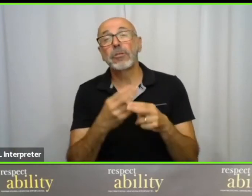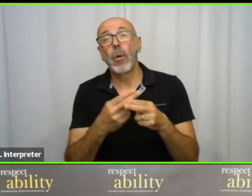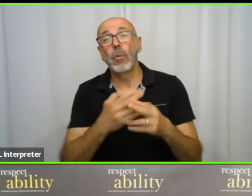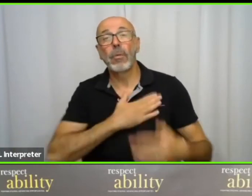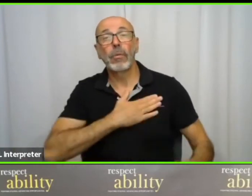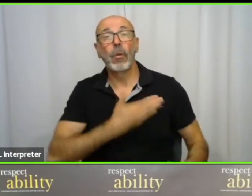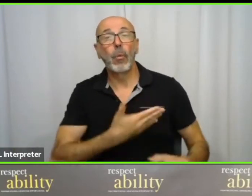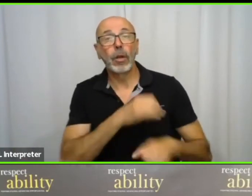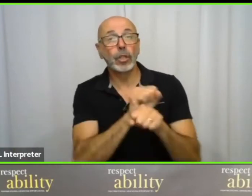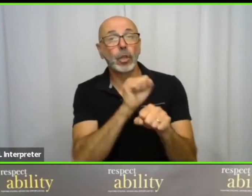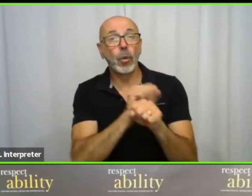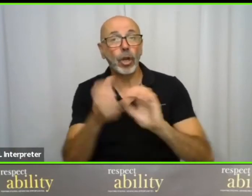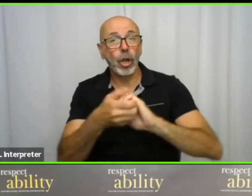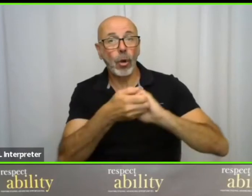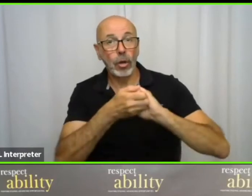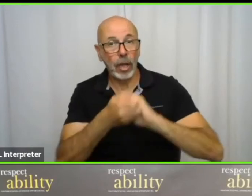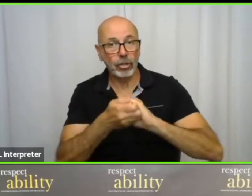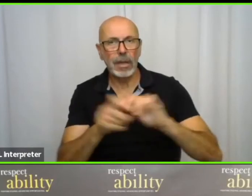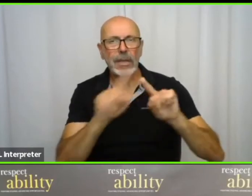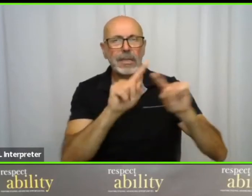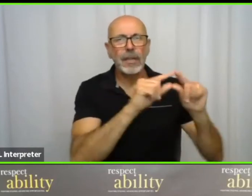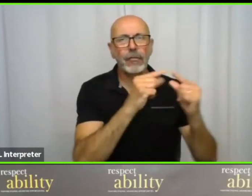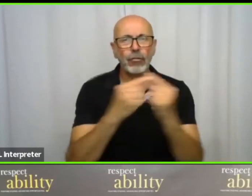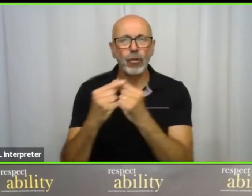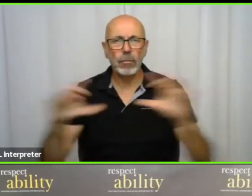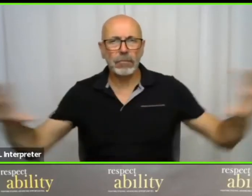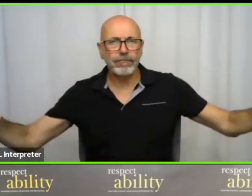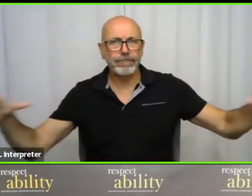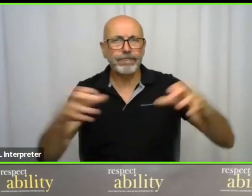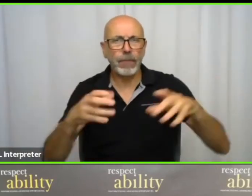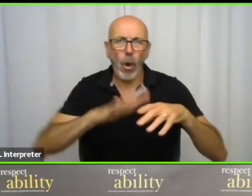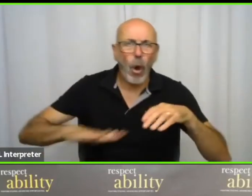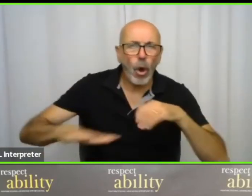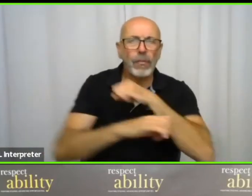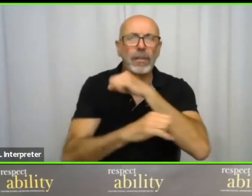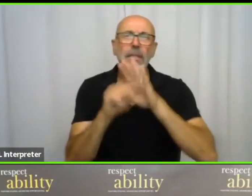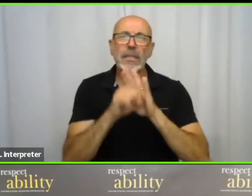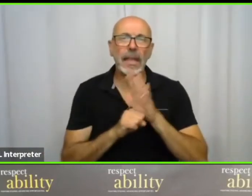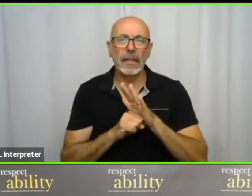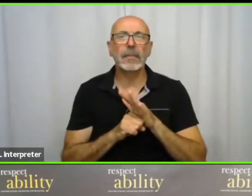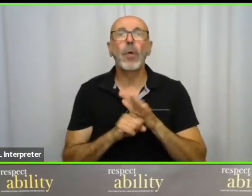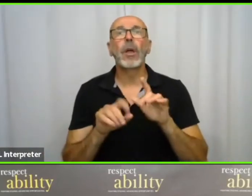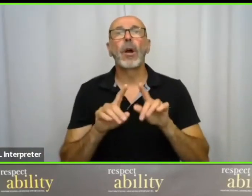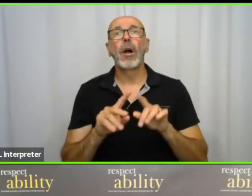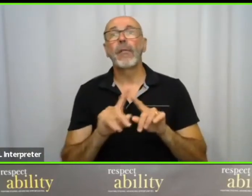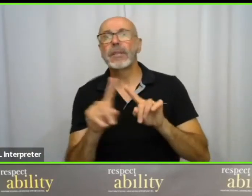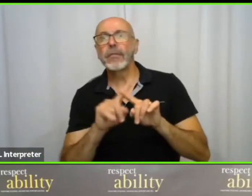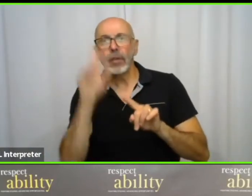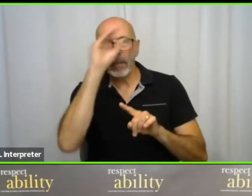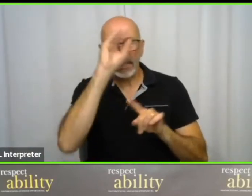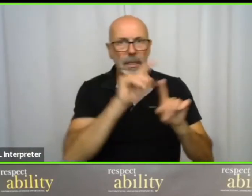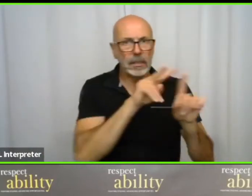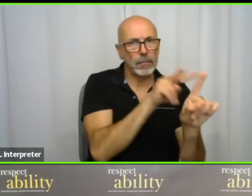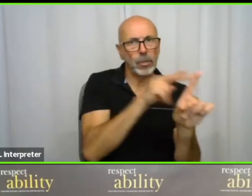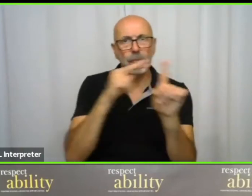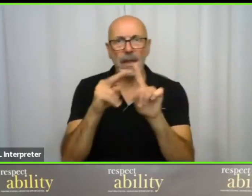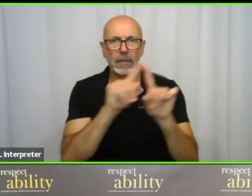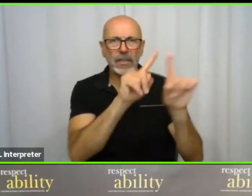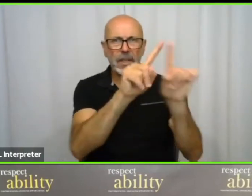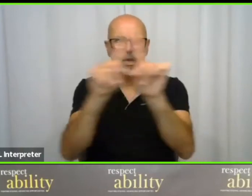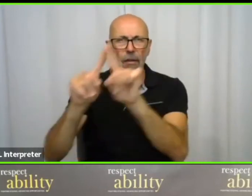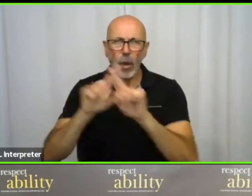And we had different groups from across the state sit with us. So we had a diverse group of voices representing the disability